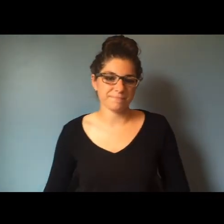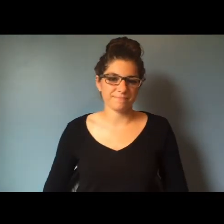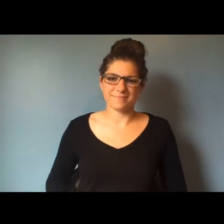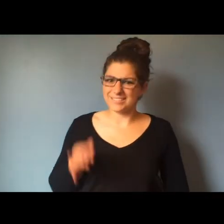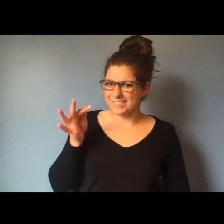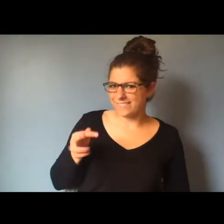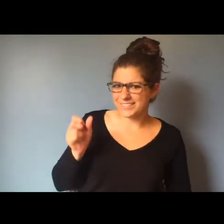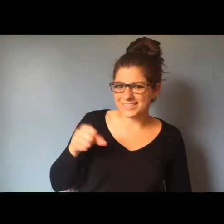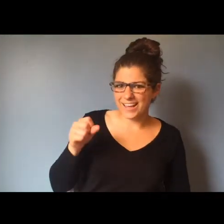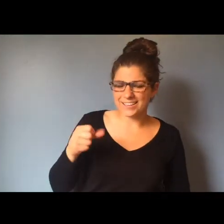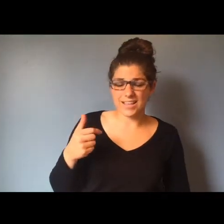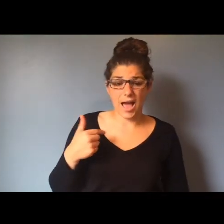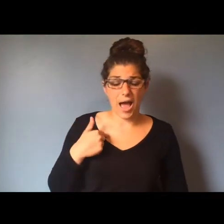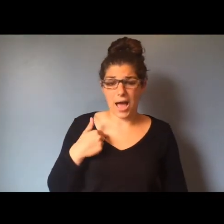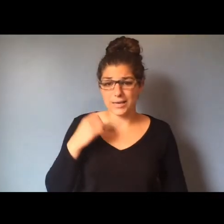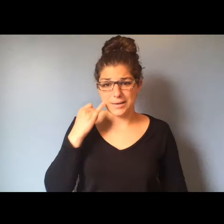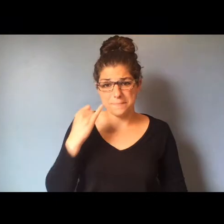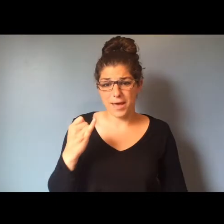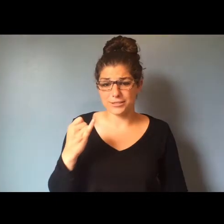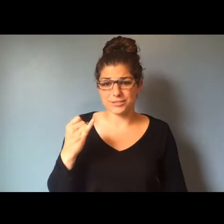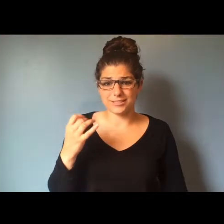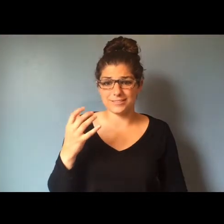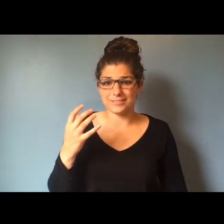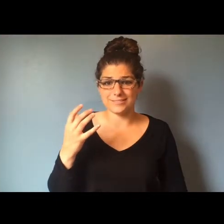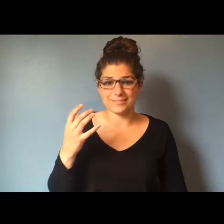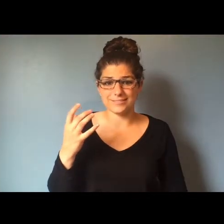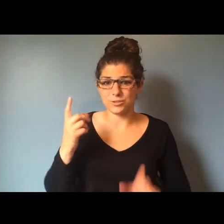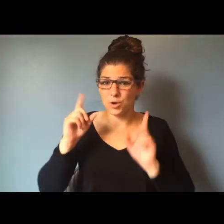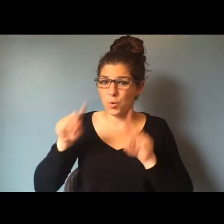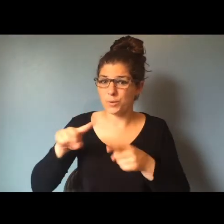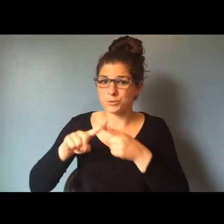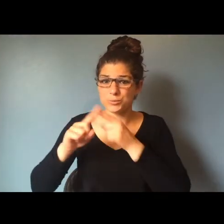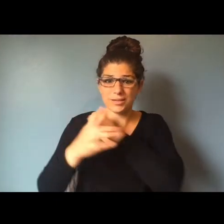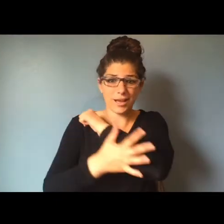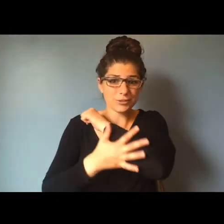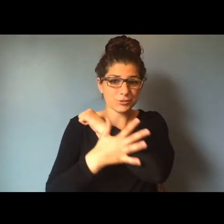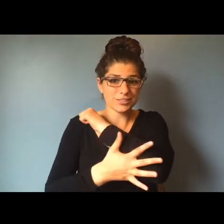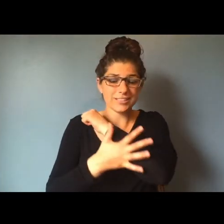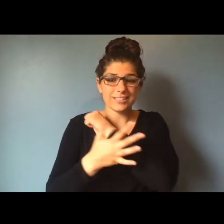Definitely. Like I can only imagine like going to a country